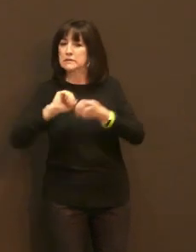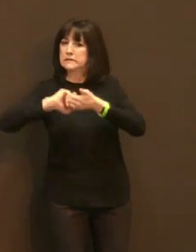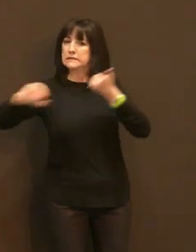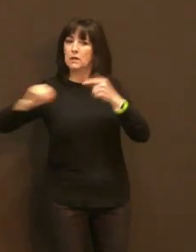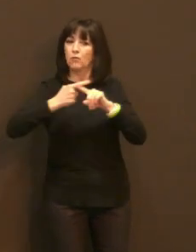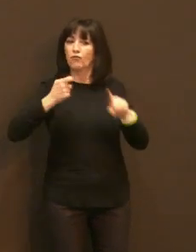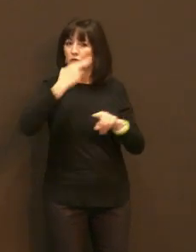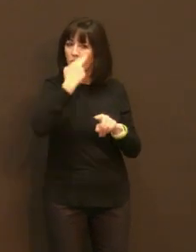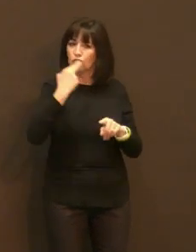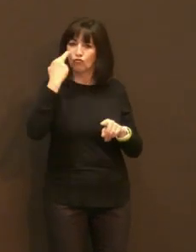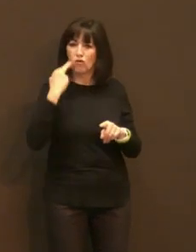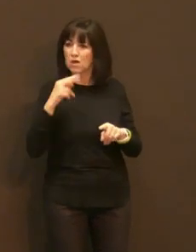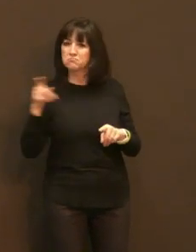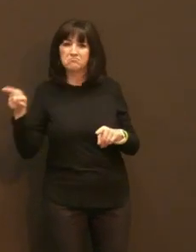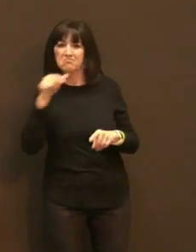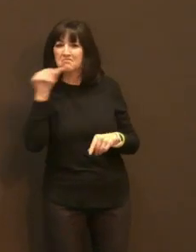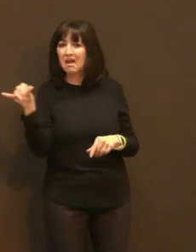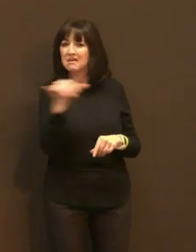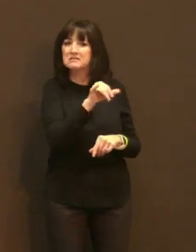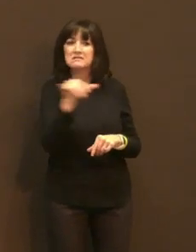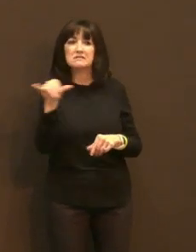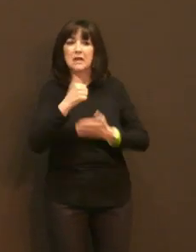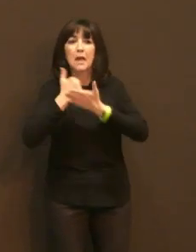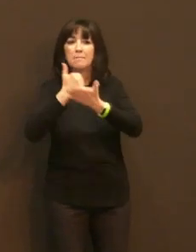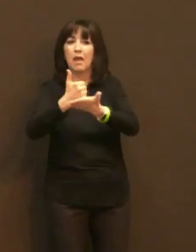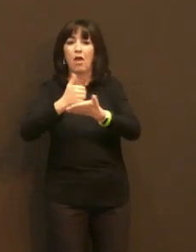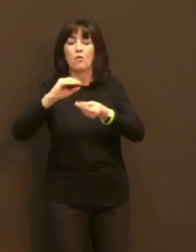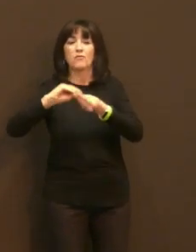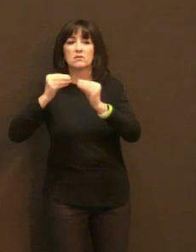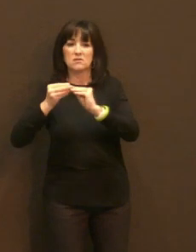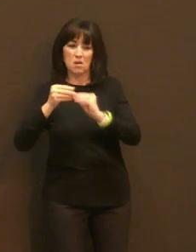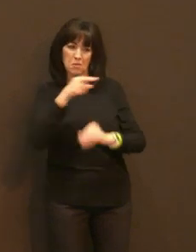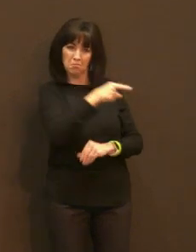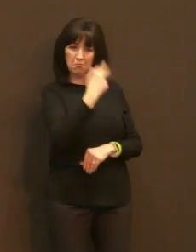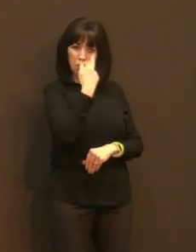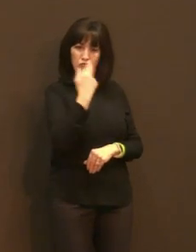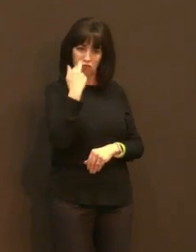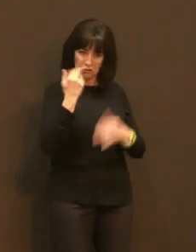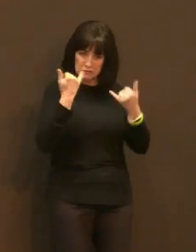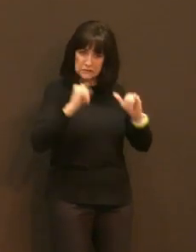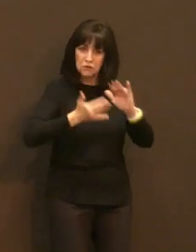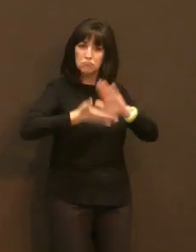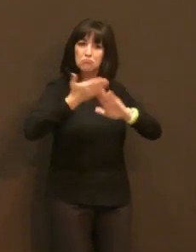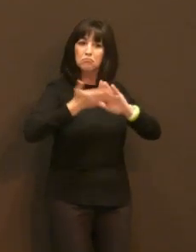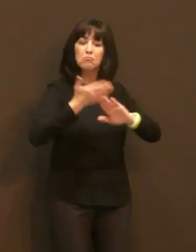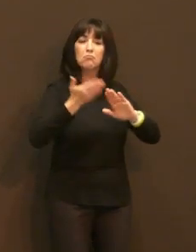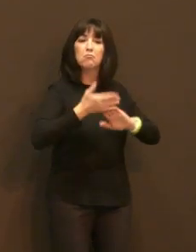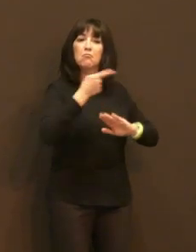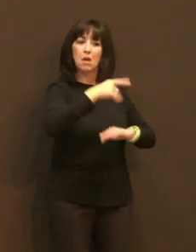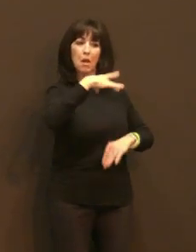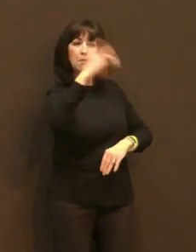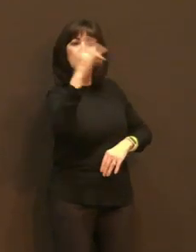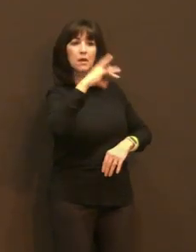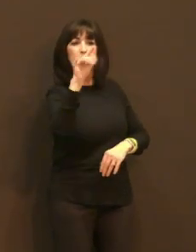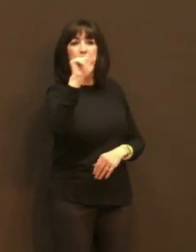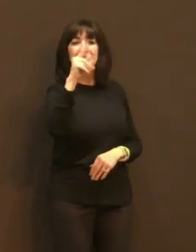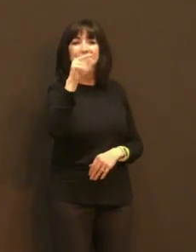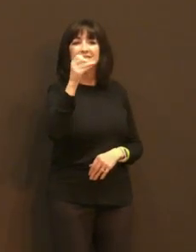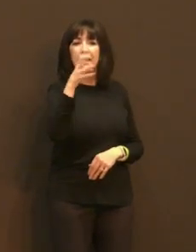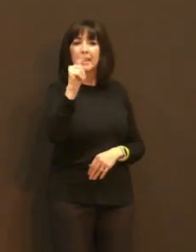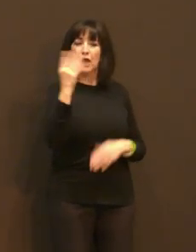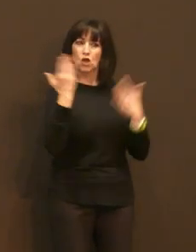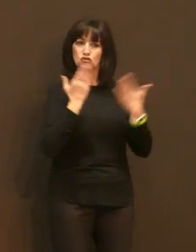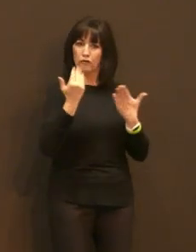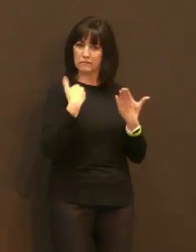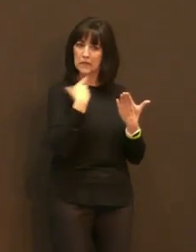difference, since restaurants are still able to get some money from takeout service, while other businesses are shut down and have zero sales?